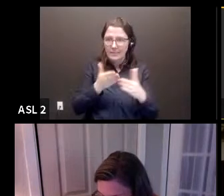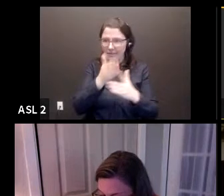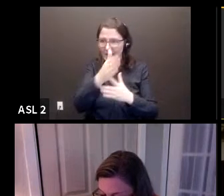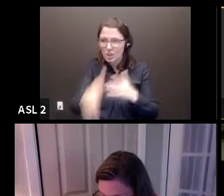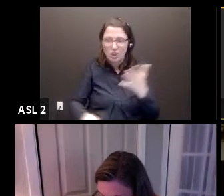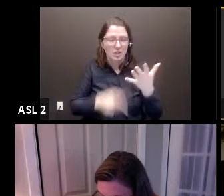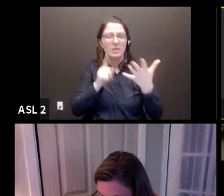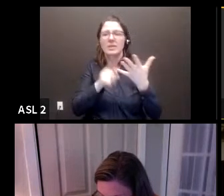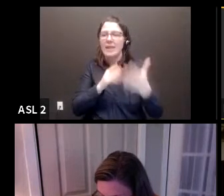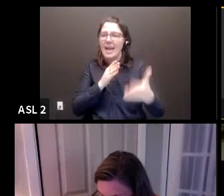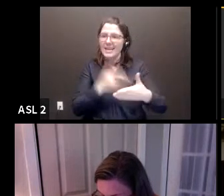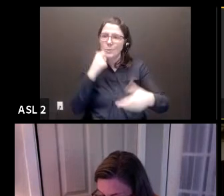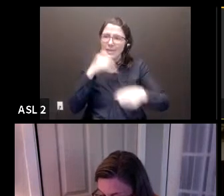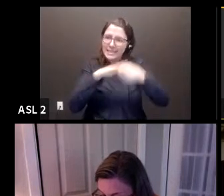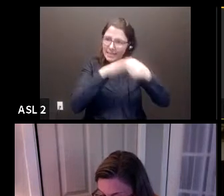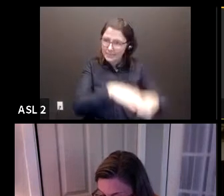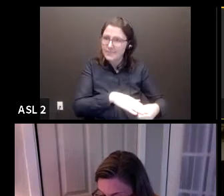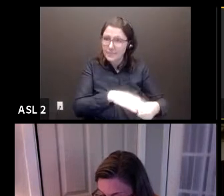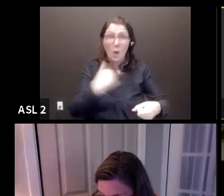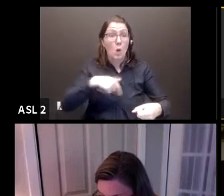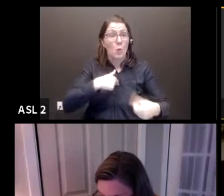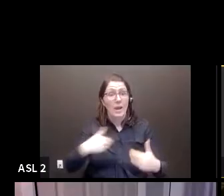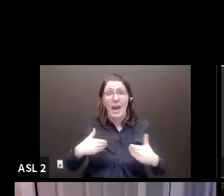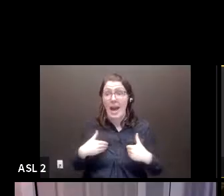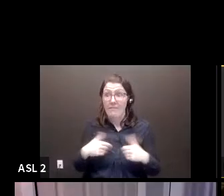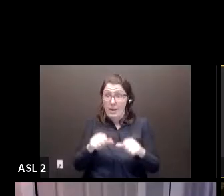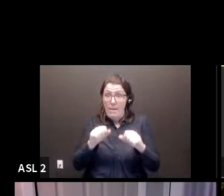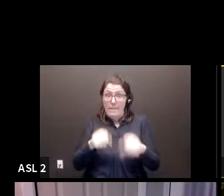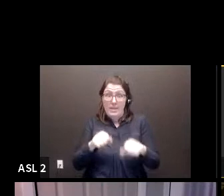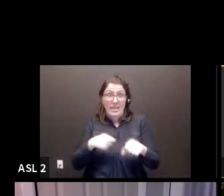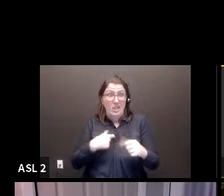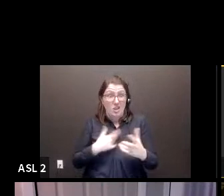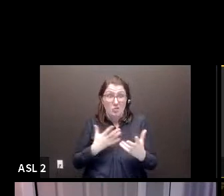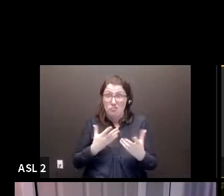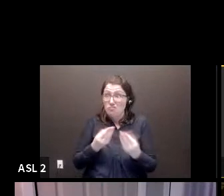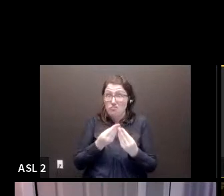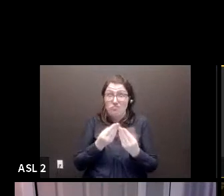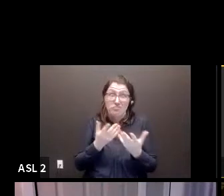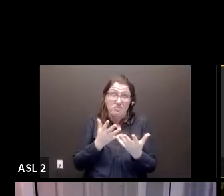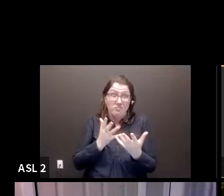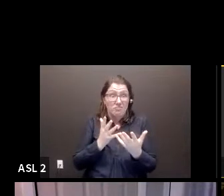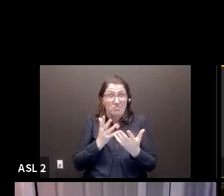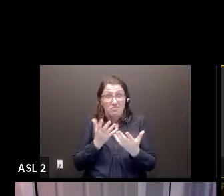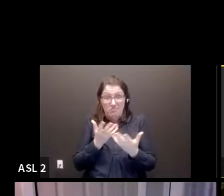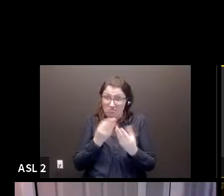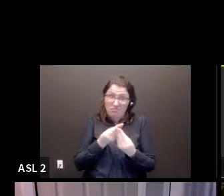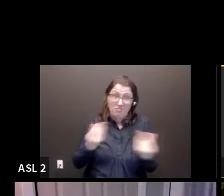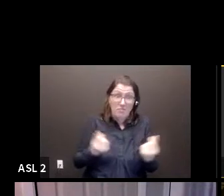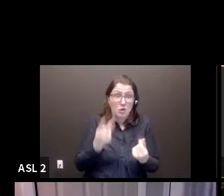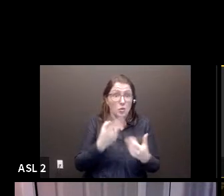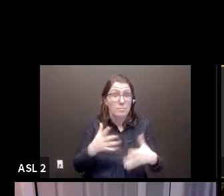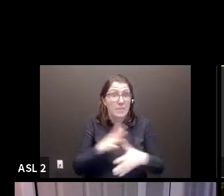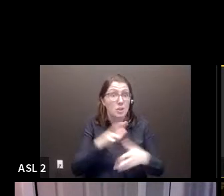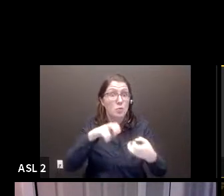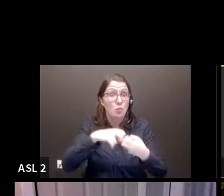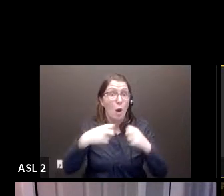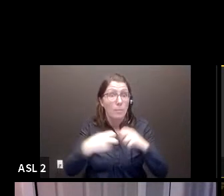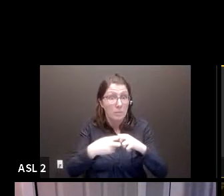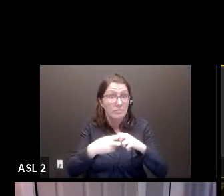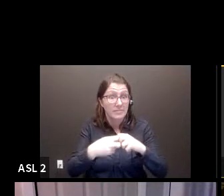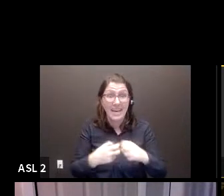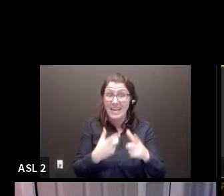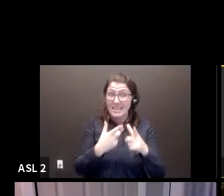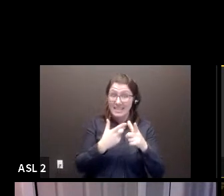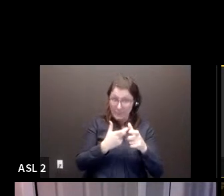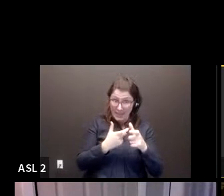we have the ability to address two major problems in the city we can invest in an expanded automated program for